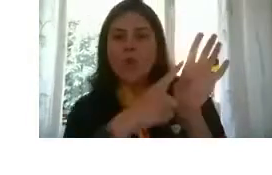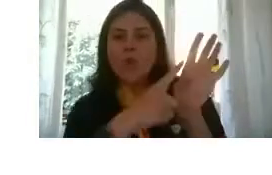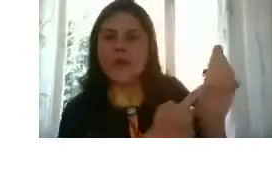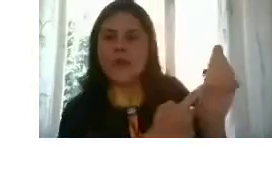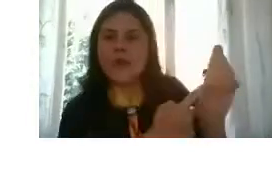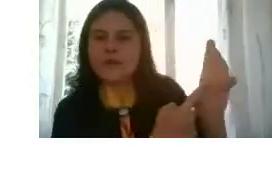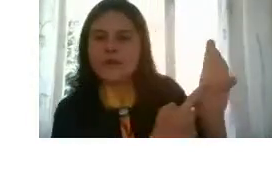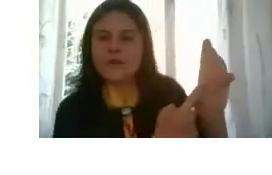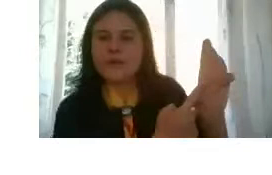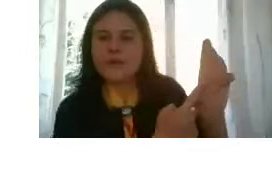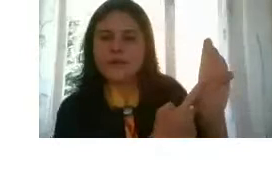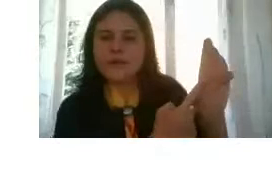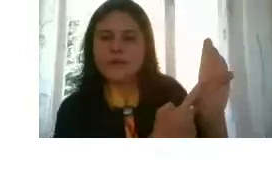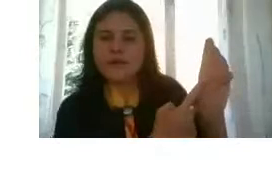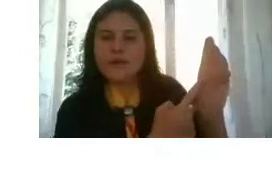Y,